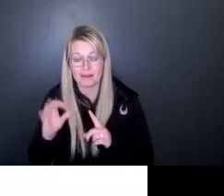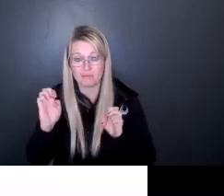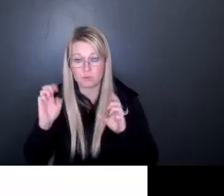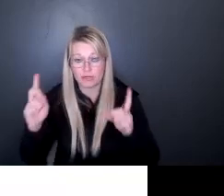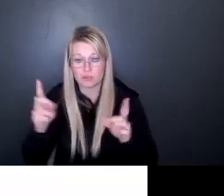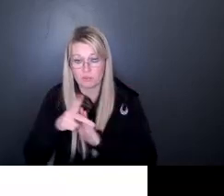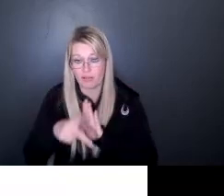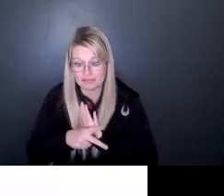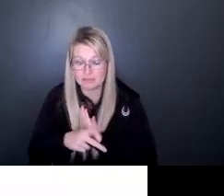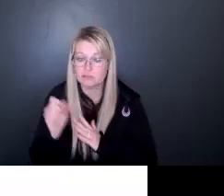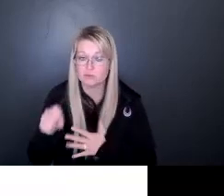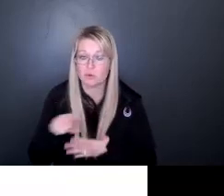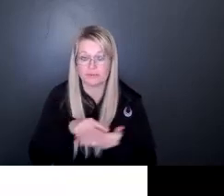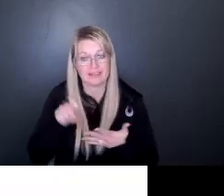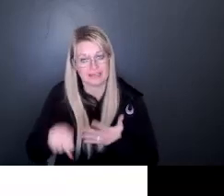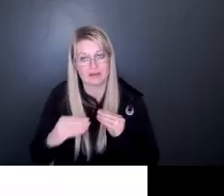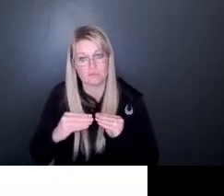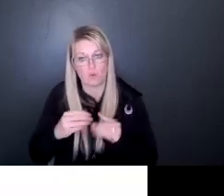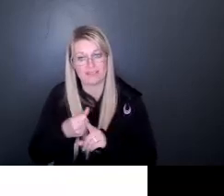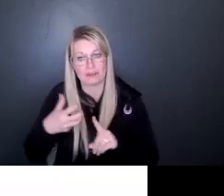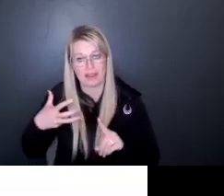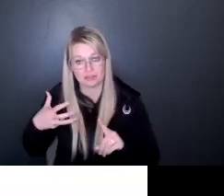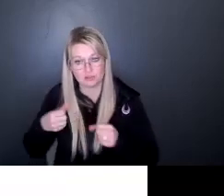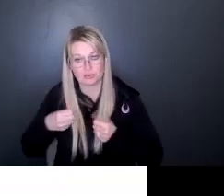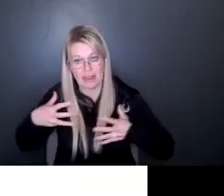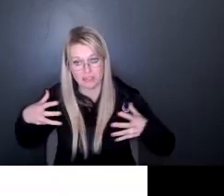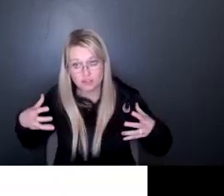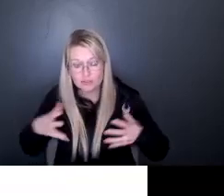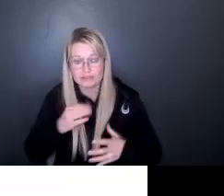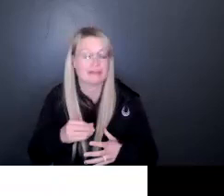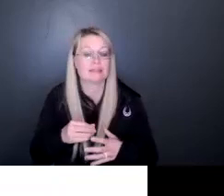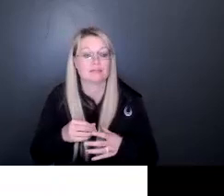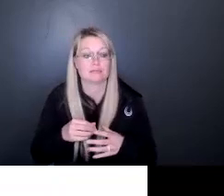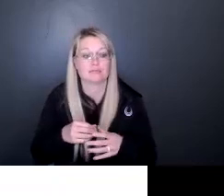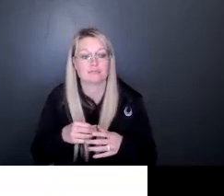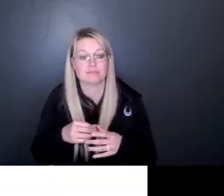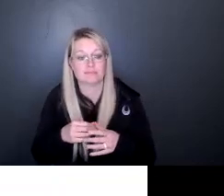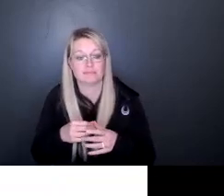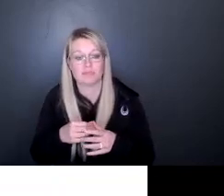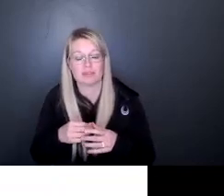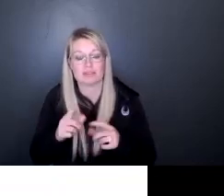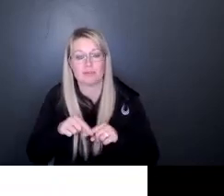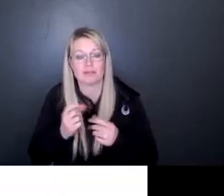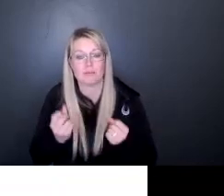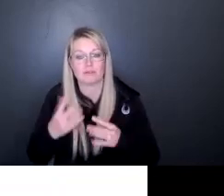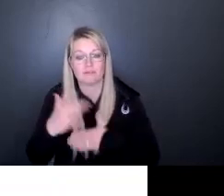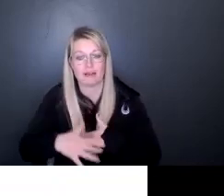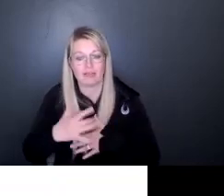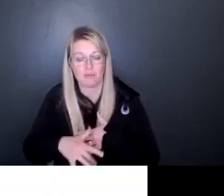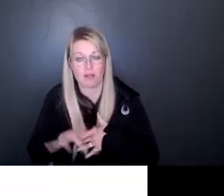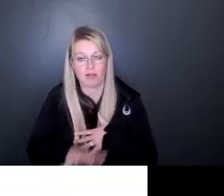policies. So there is need for more expansion and deepening of disability-related content across